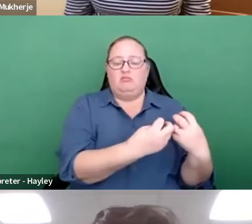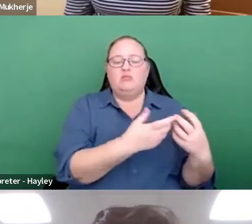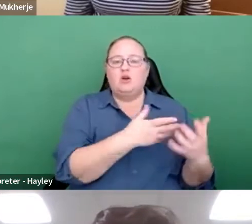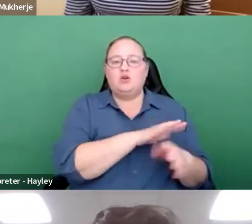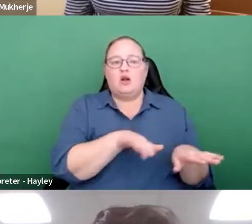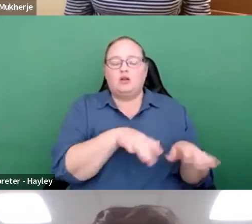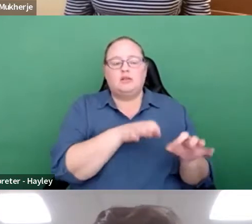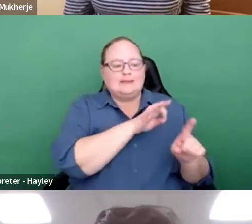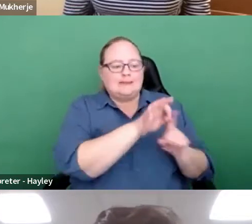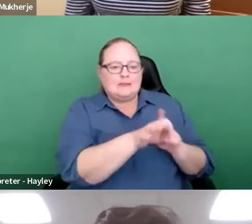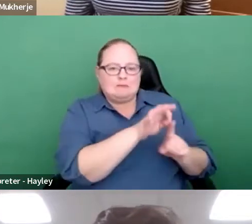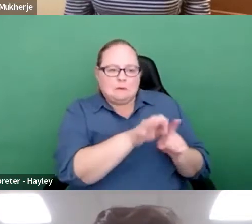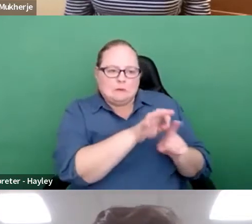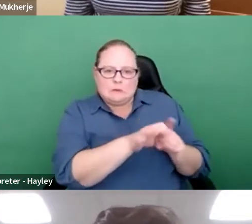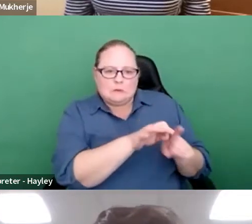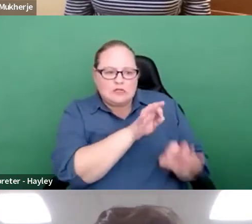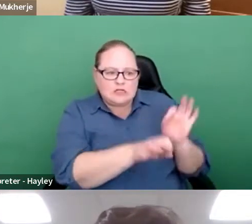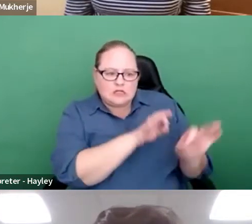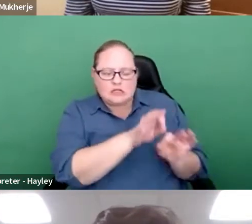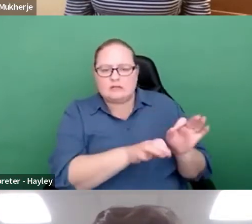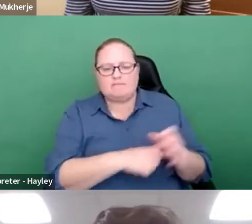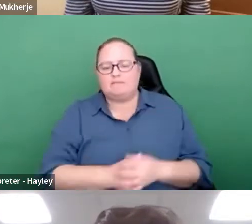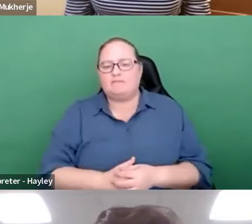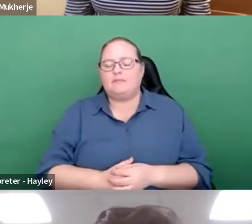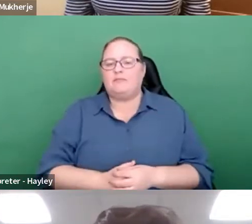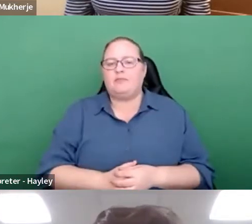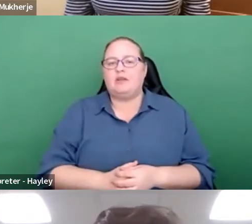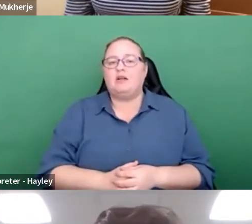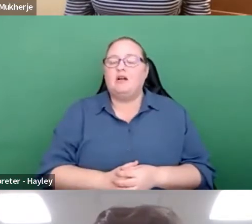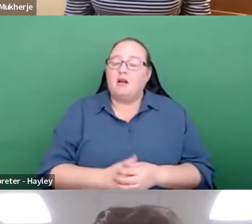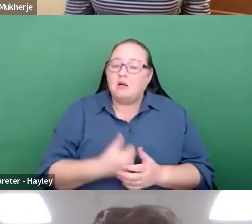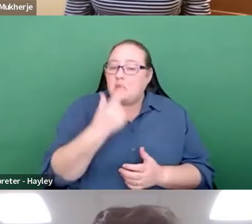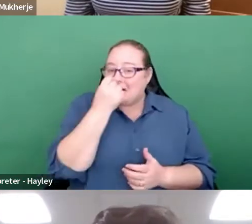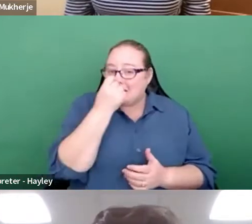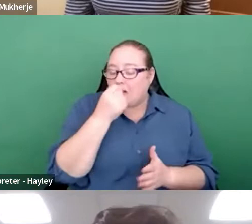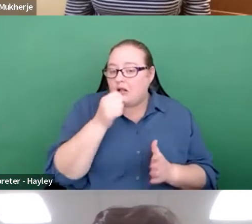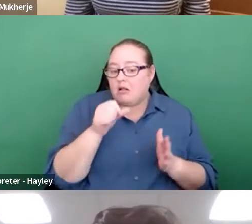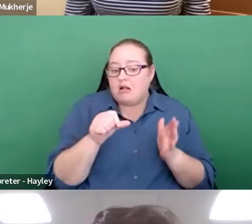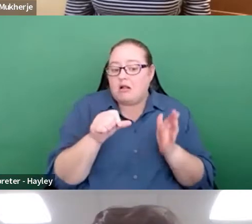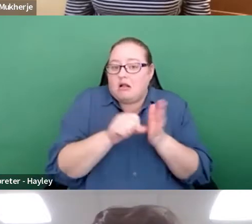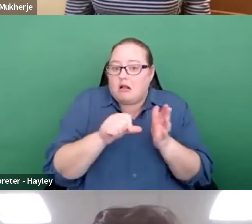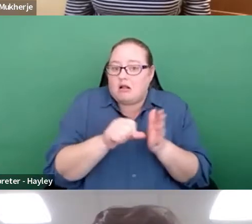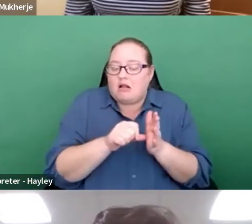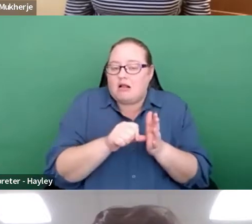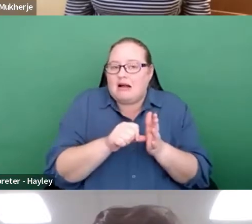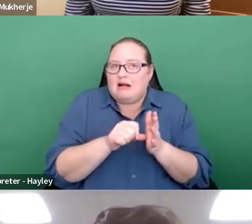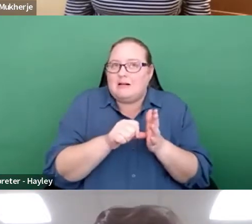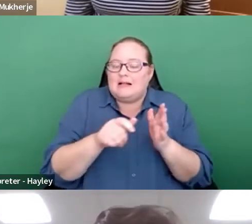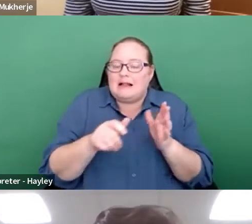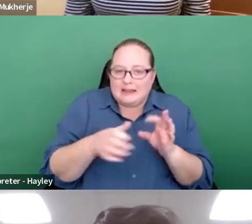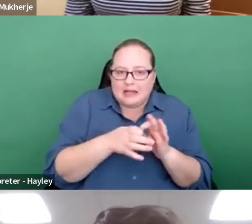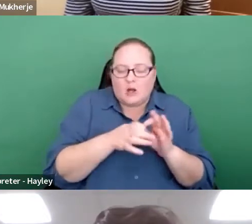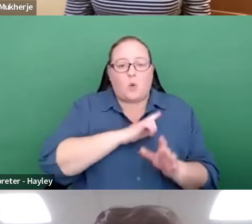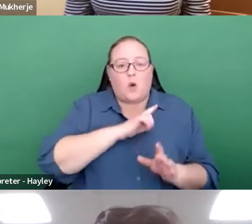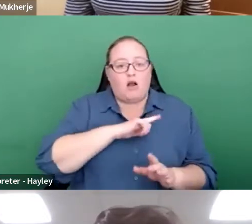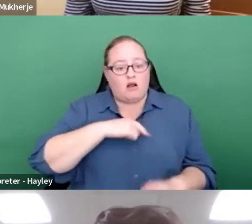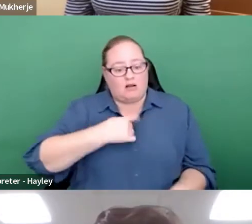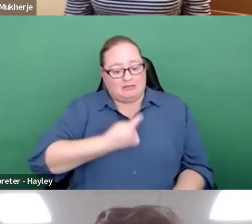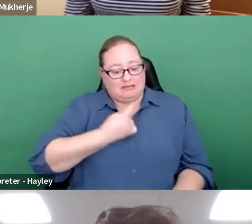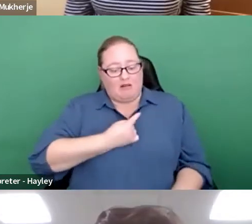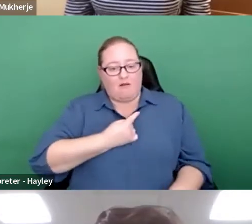might want to talk about later, because I am not a person experiencing homelessness. I am not a person who begs.